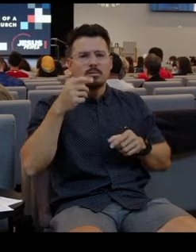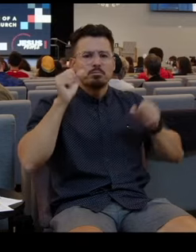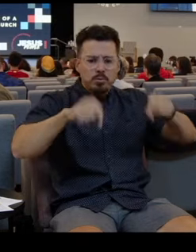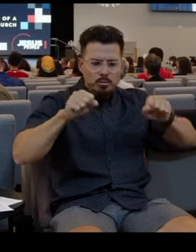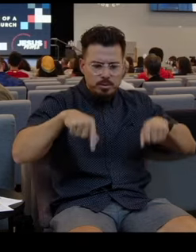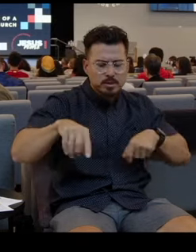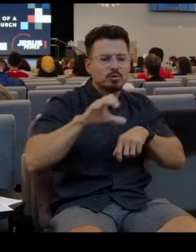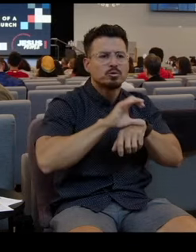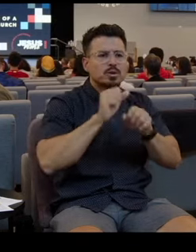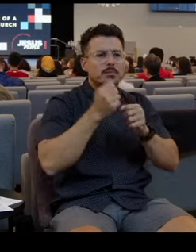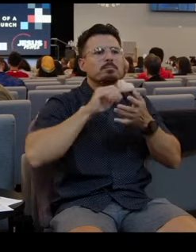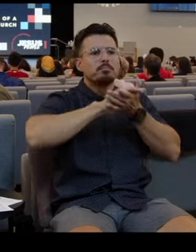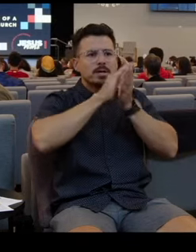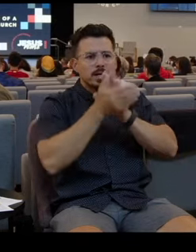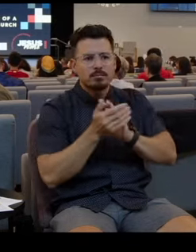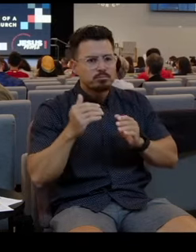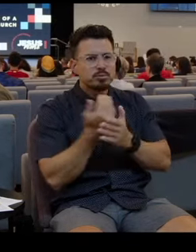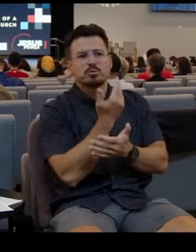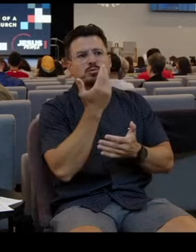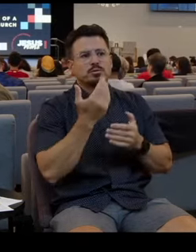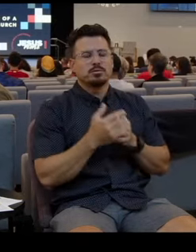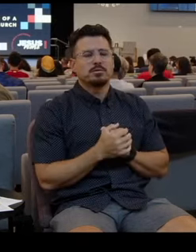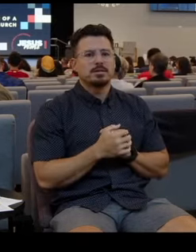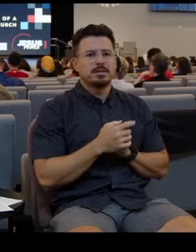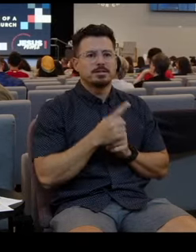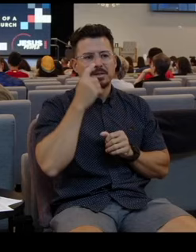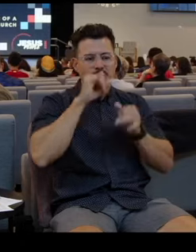Something he had not partaken of, apparently.